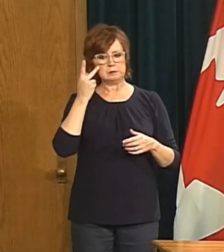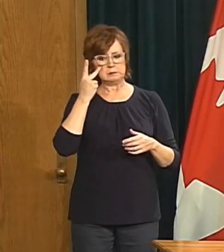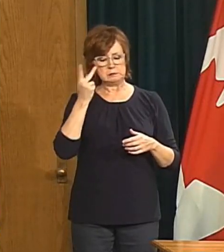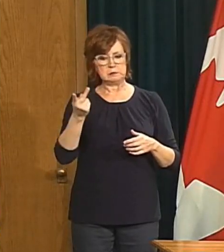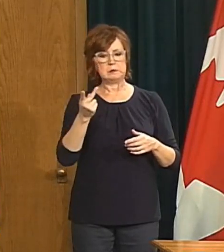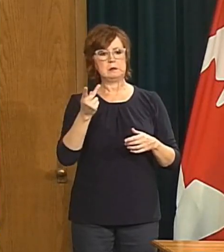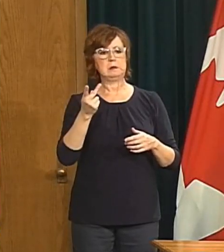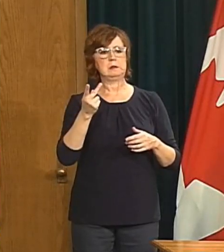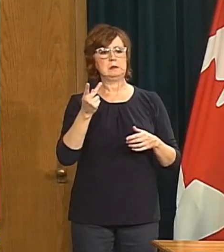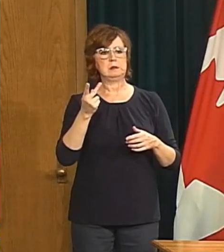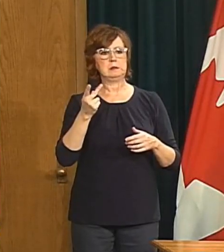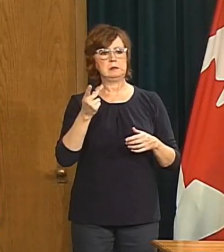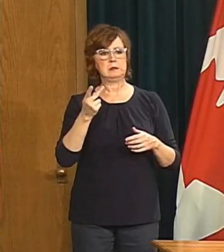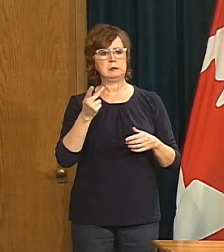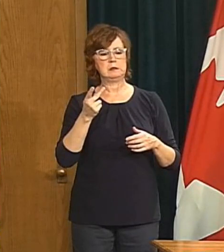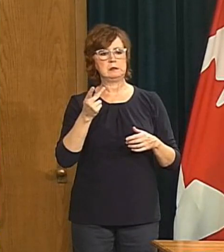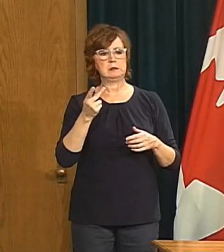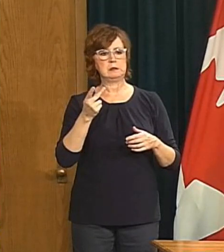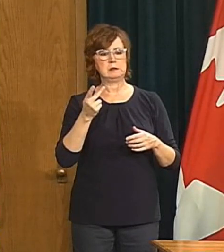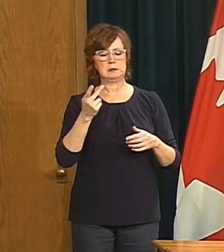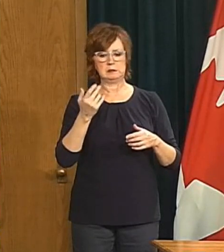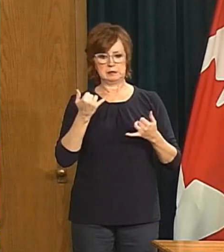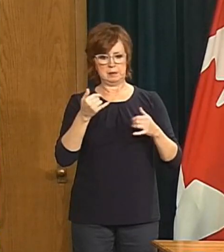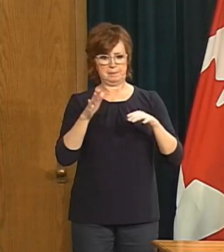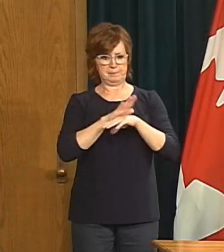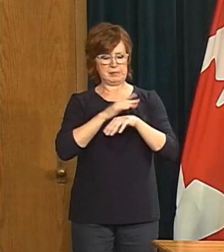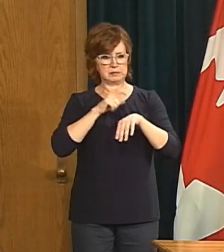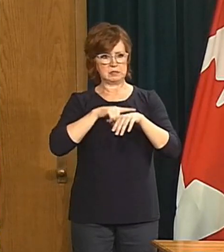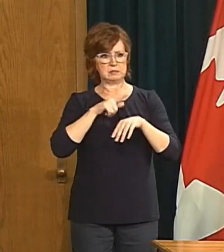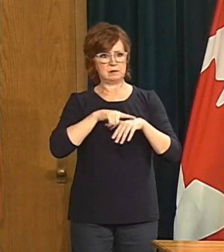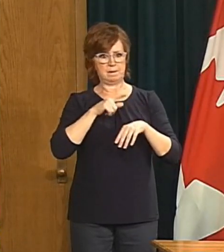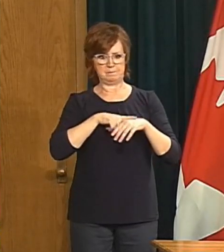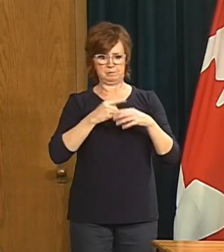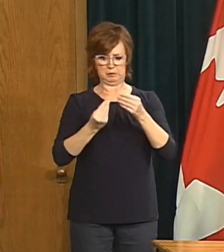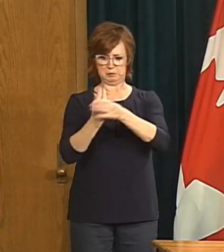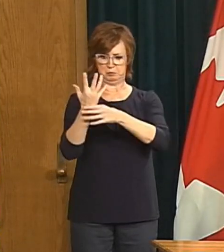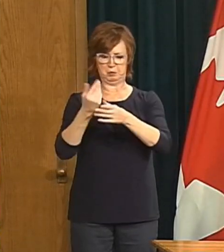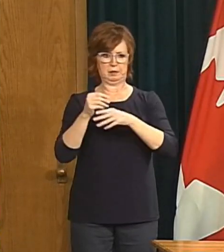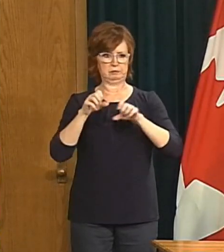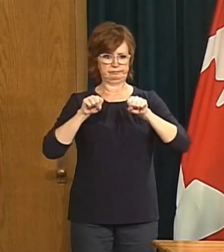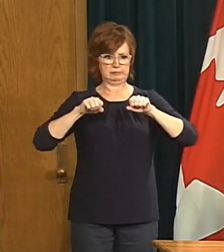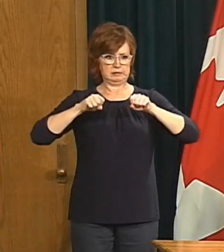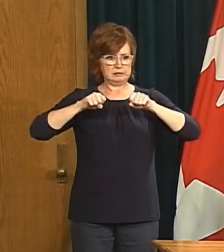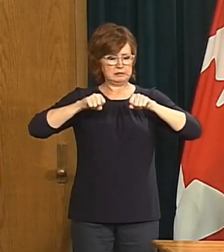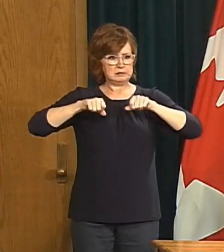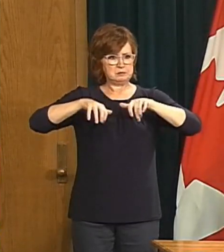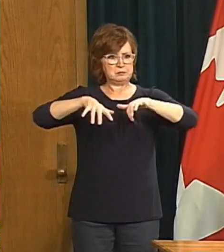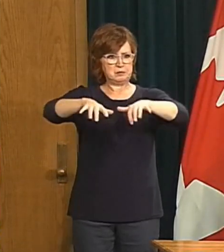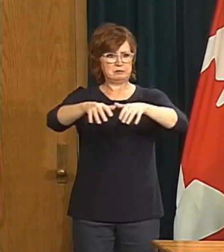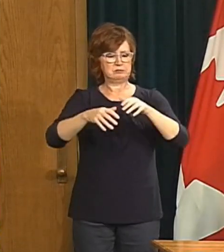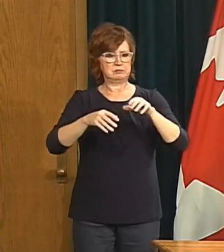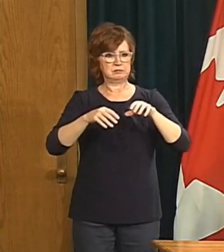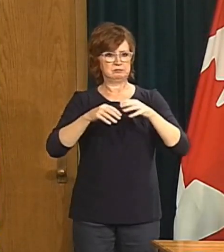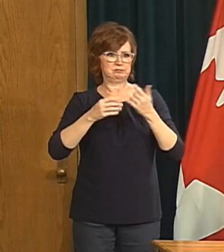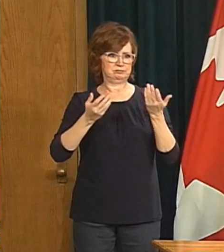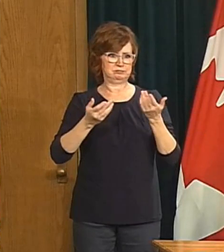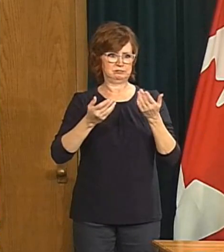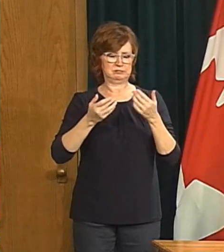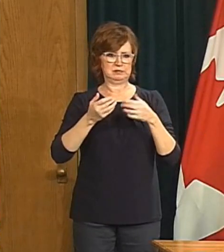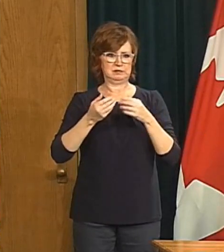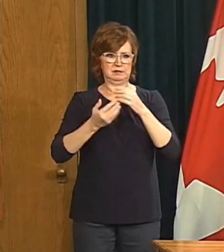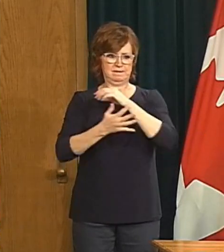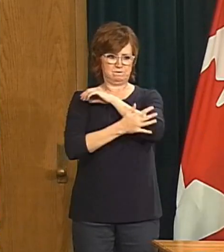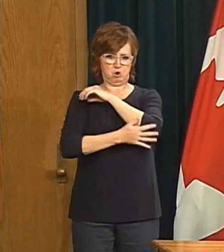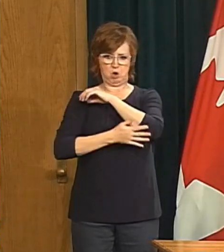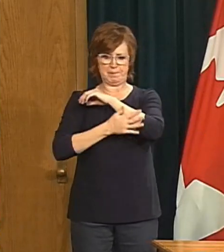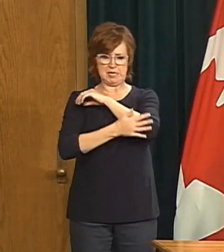next couple of months with seeding starting to happen. And this is an area that we may keep an eye on, if you